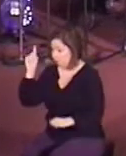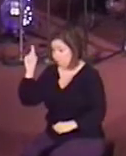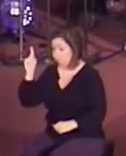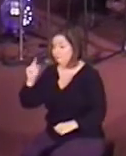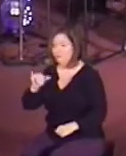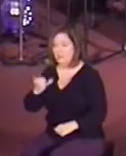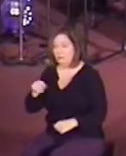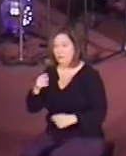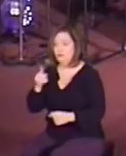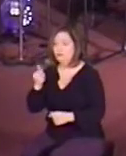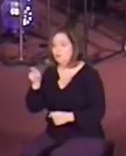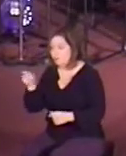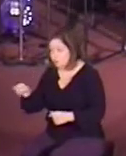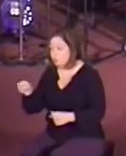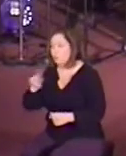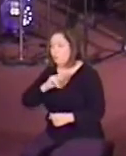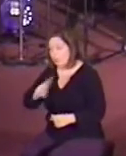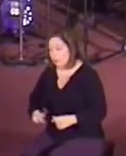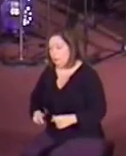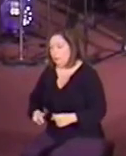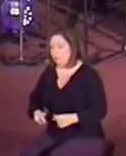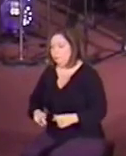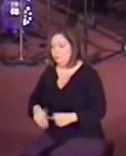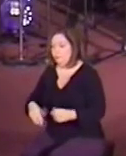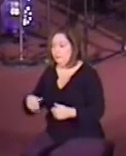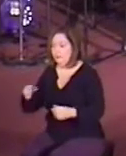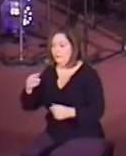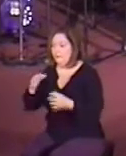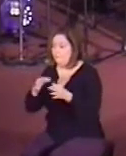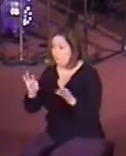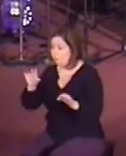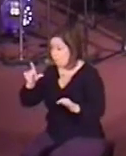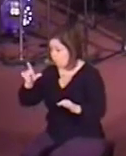you, O king. And look at the fulfillment here in verse